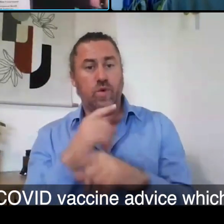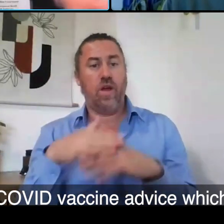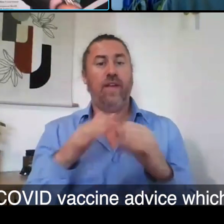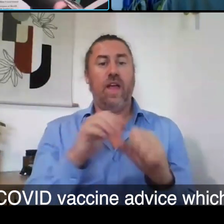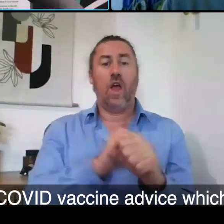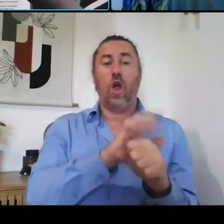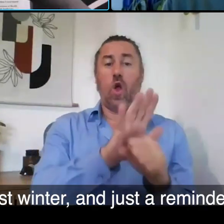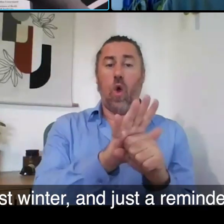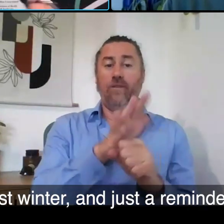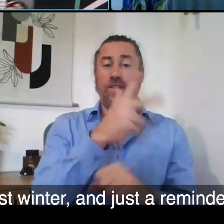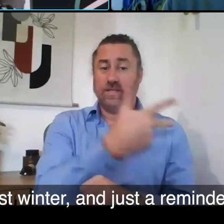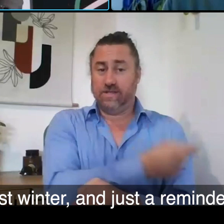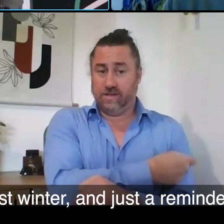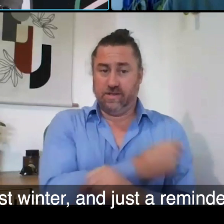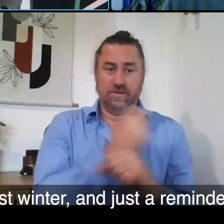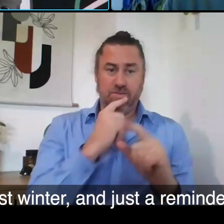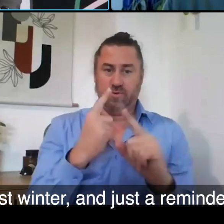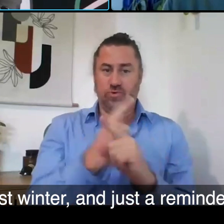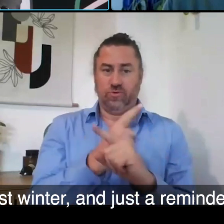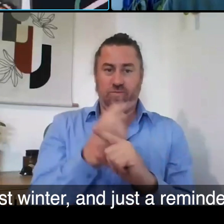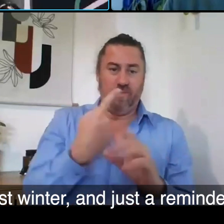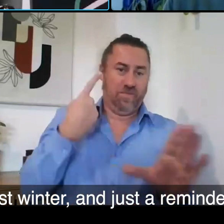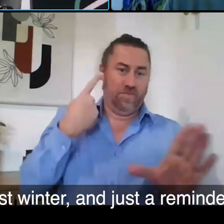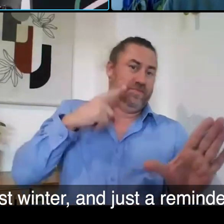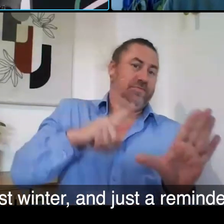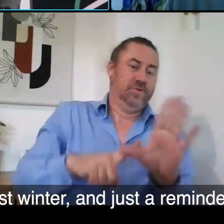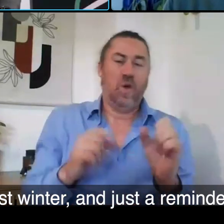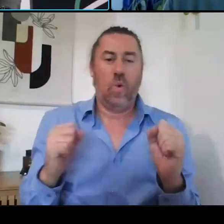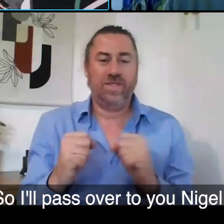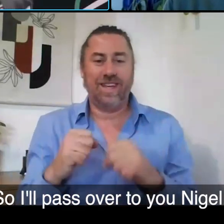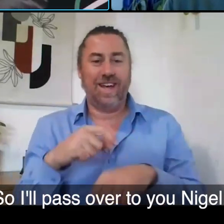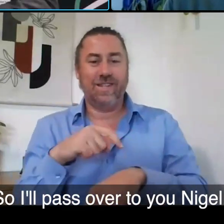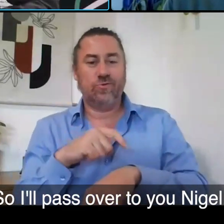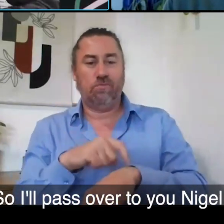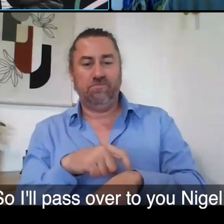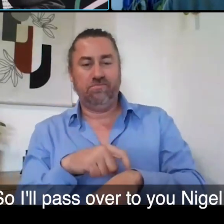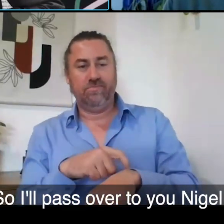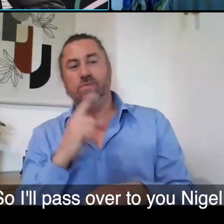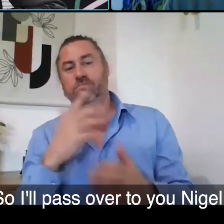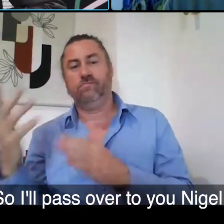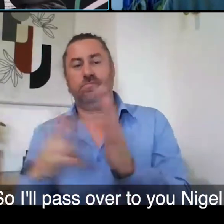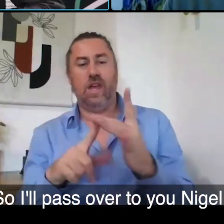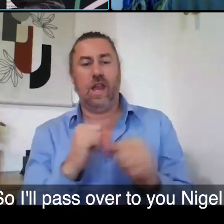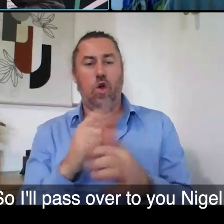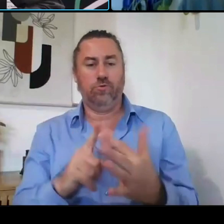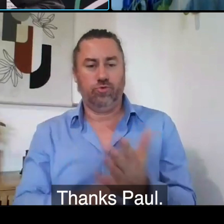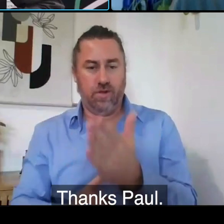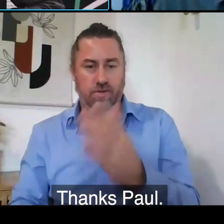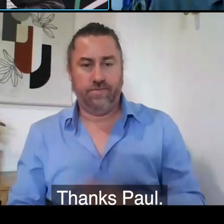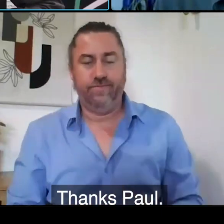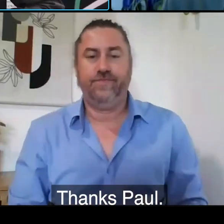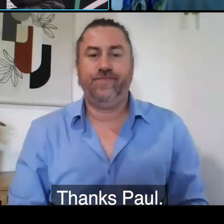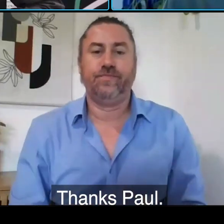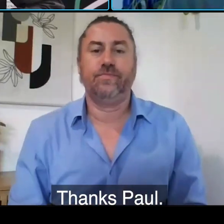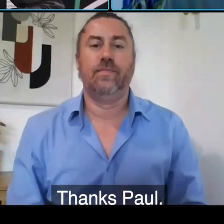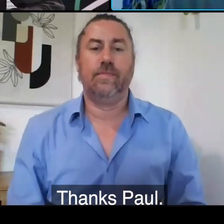vaccine advice, which has changed a bit since last winter, and just a reminder about that. So I'll pass over to you, Nigel. No,